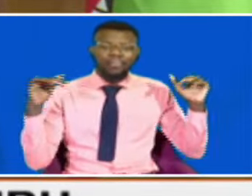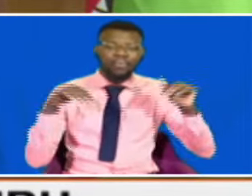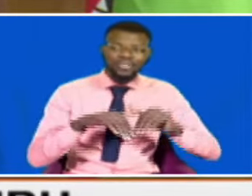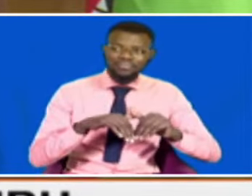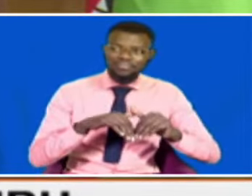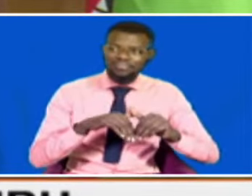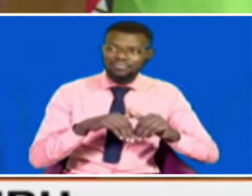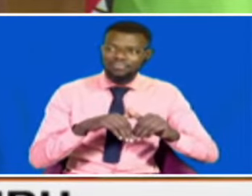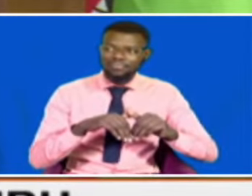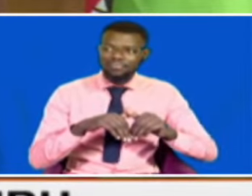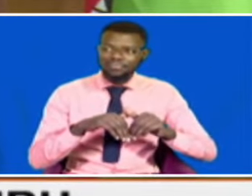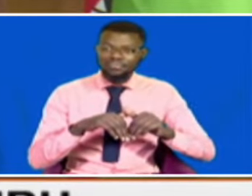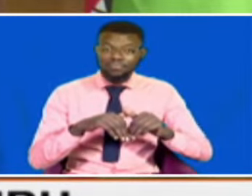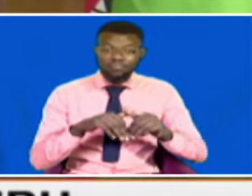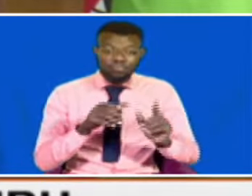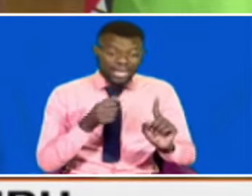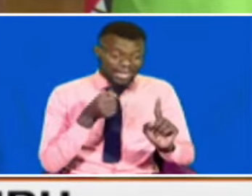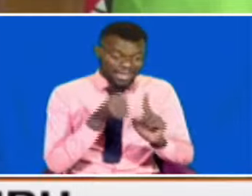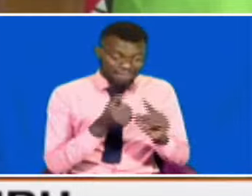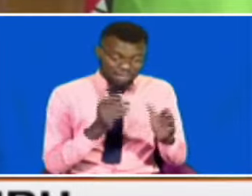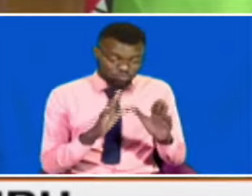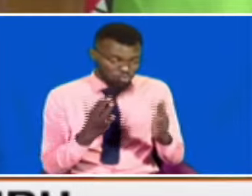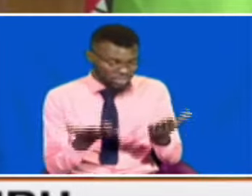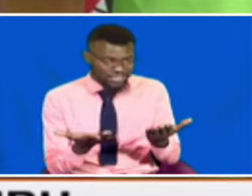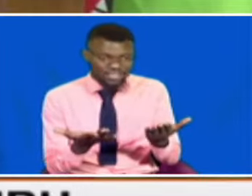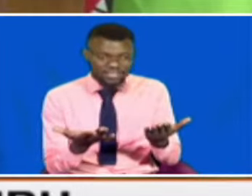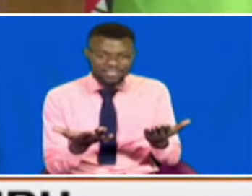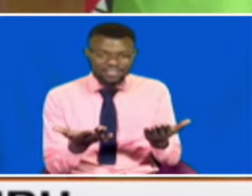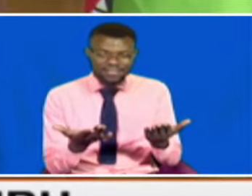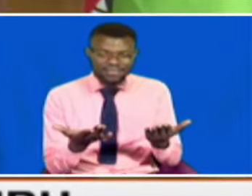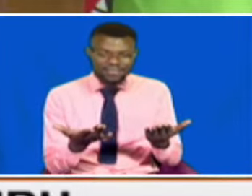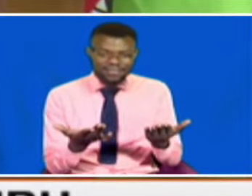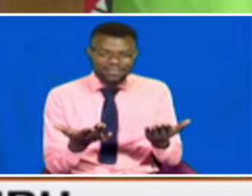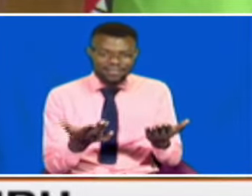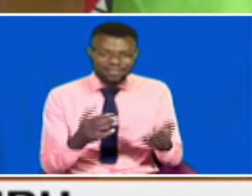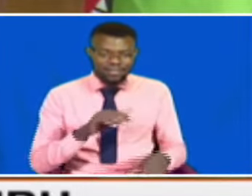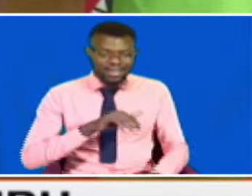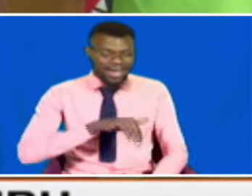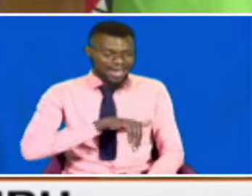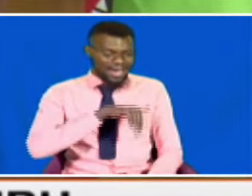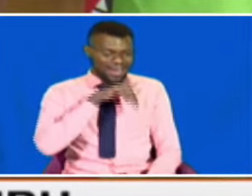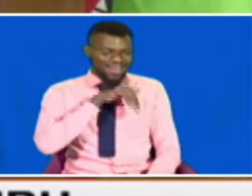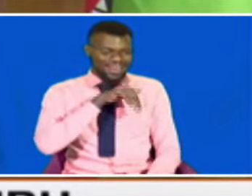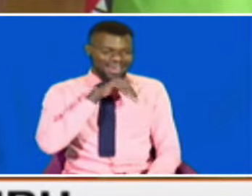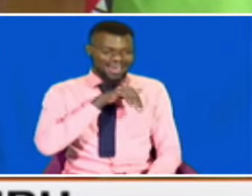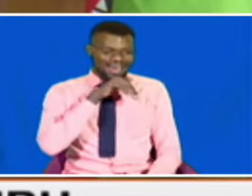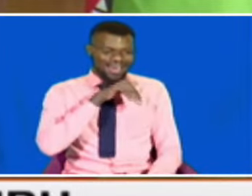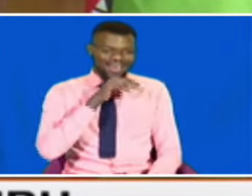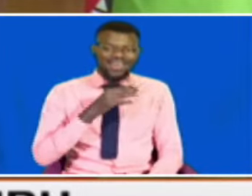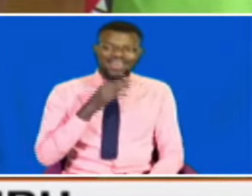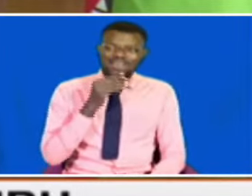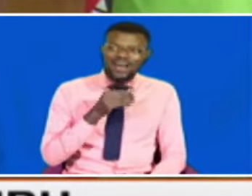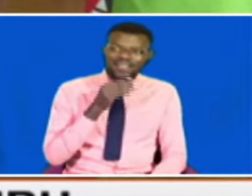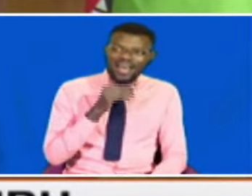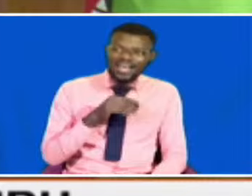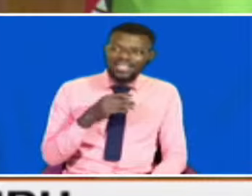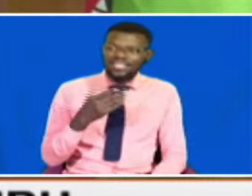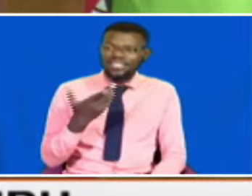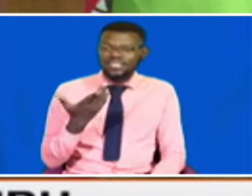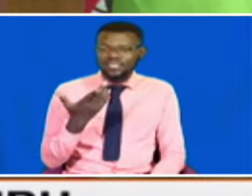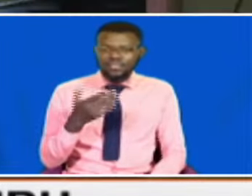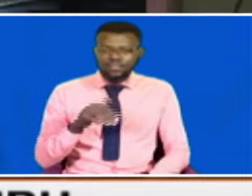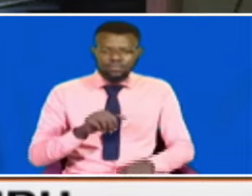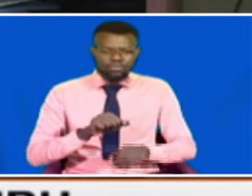the cutting down to size of Jaramogi Oginga Odinga's influence in